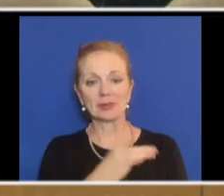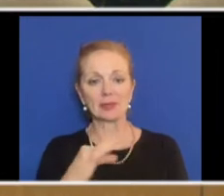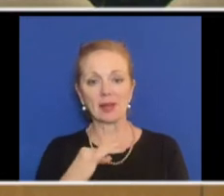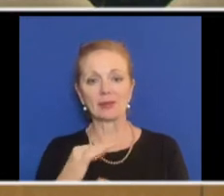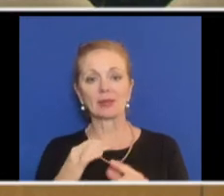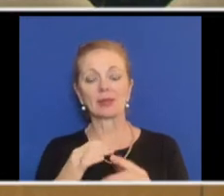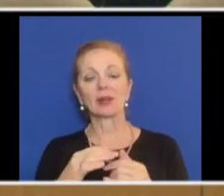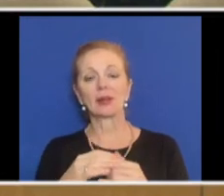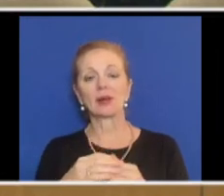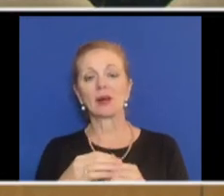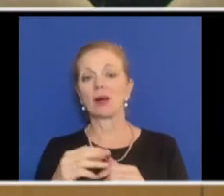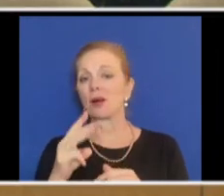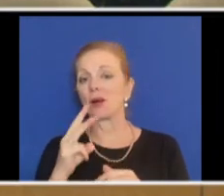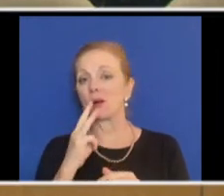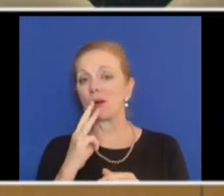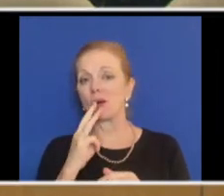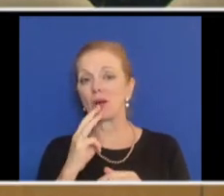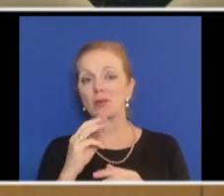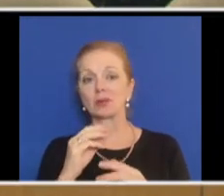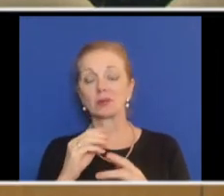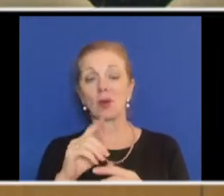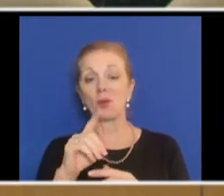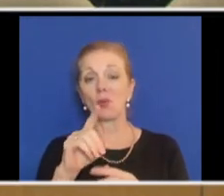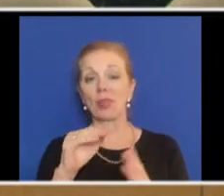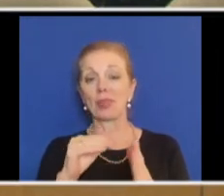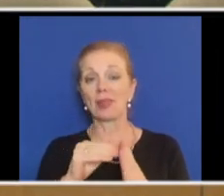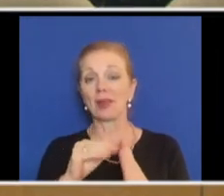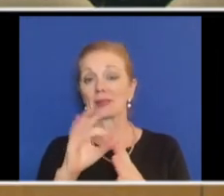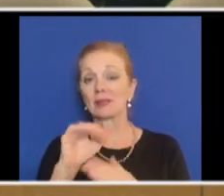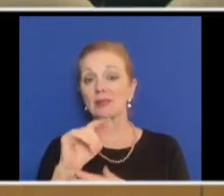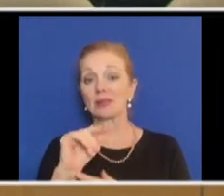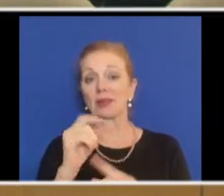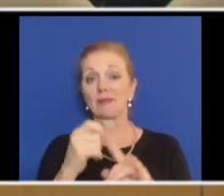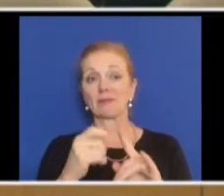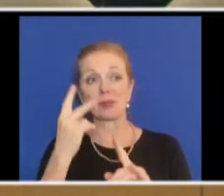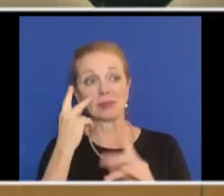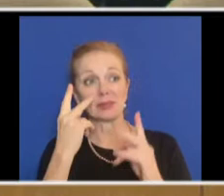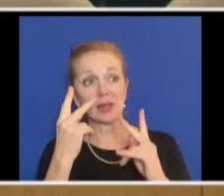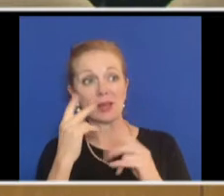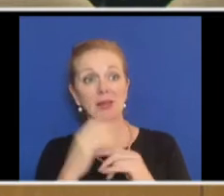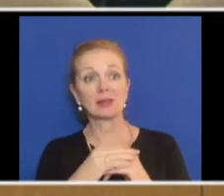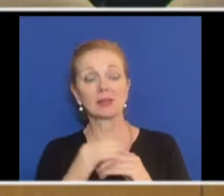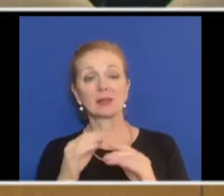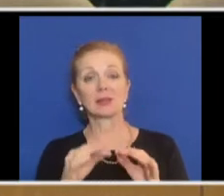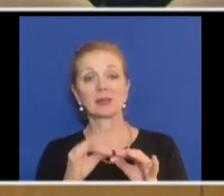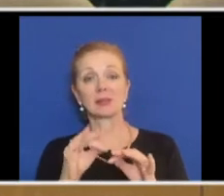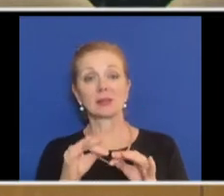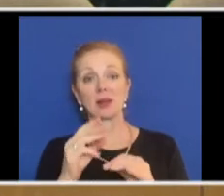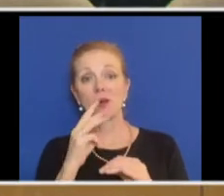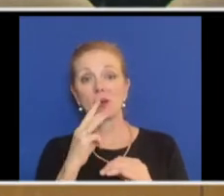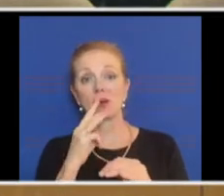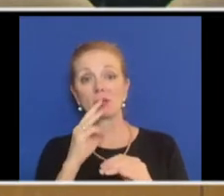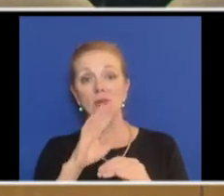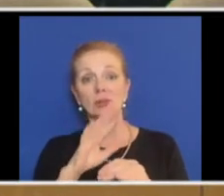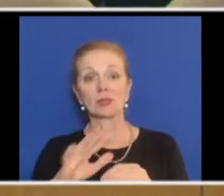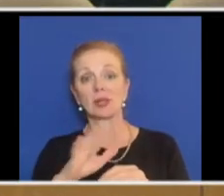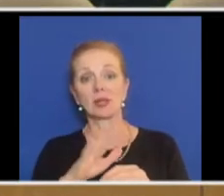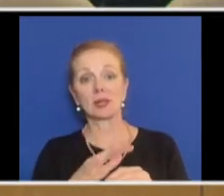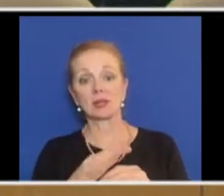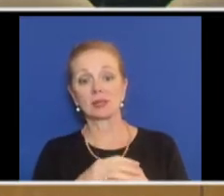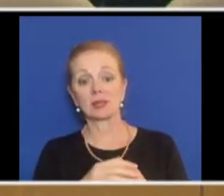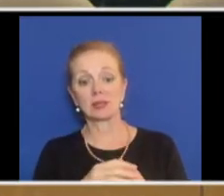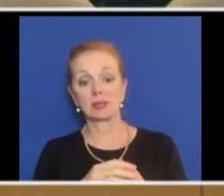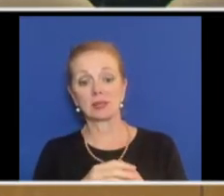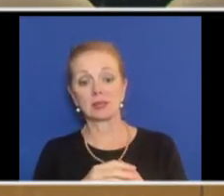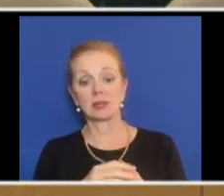uh water's approximately a thousand feet from the site we would be extending water to the site um